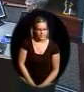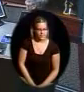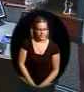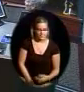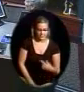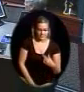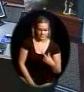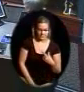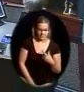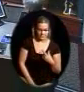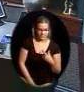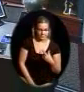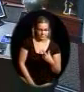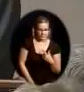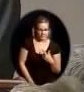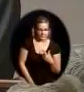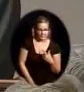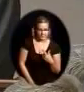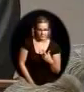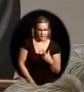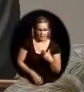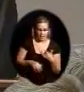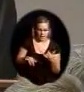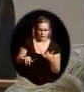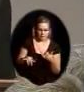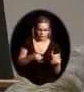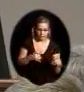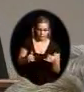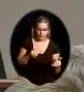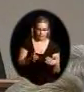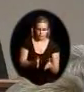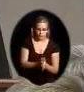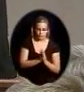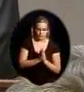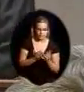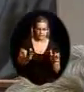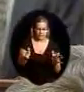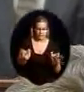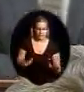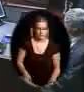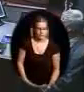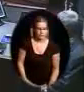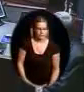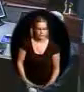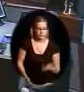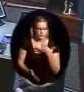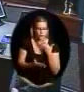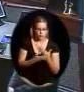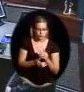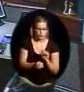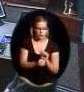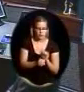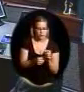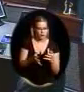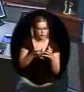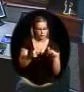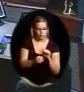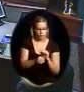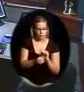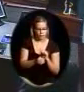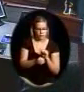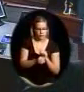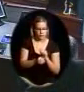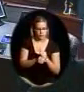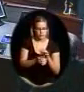I played the music requested. That's about as far as I can go. Great job to all the staff. A lot of work went into these schools, and they